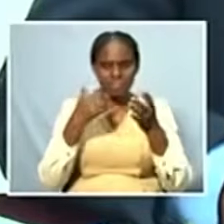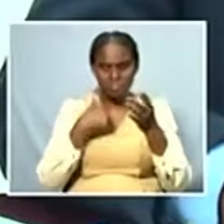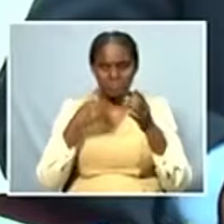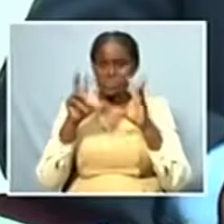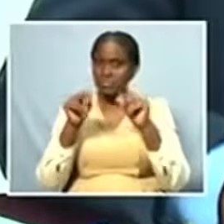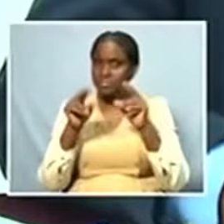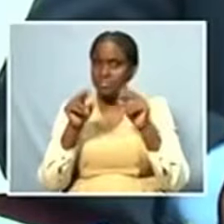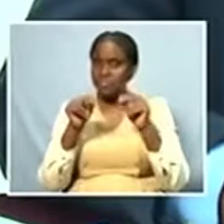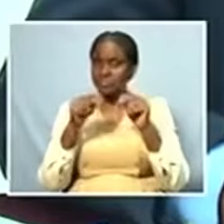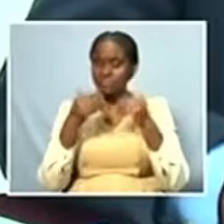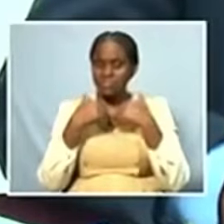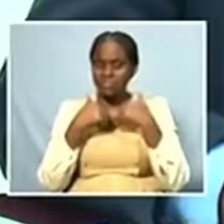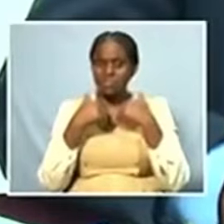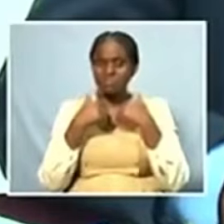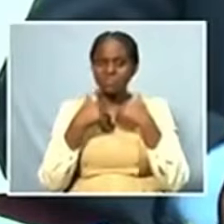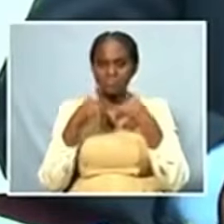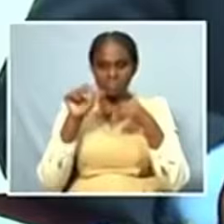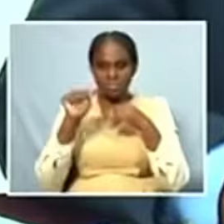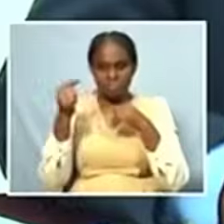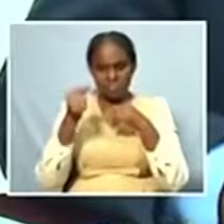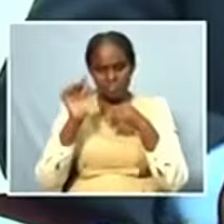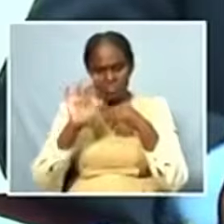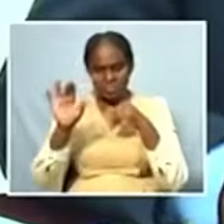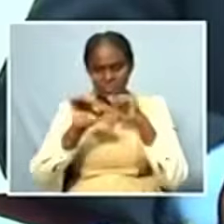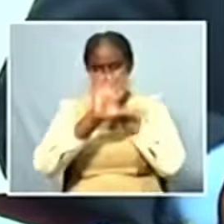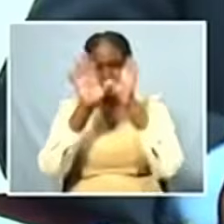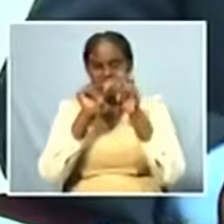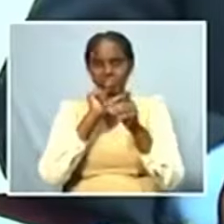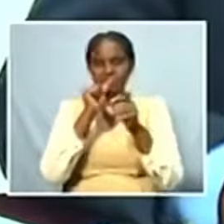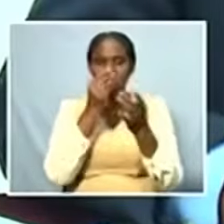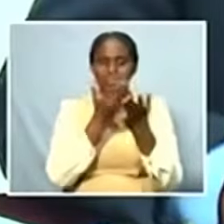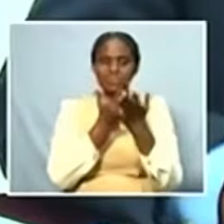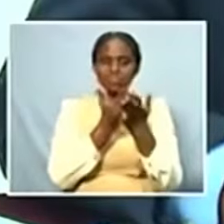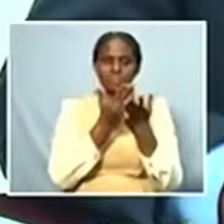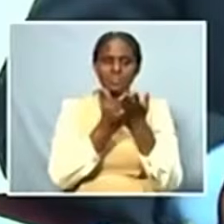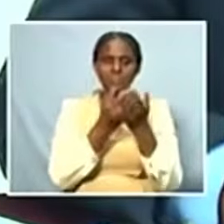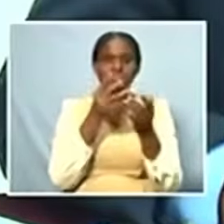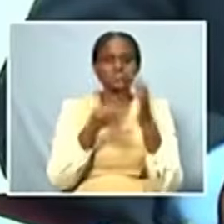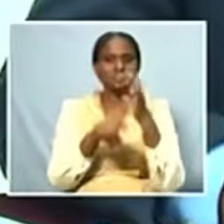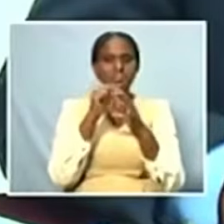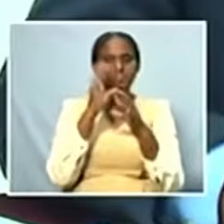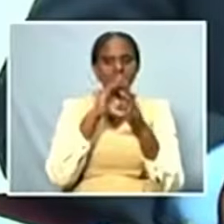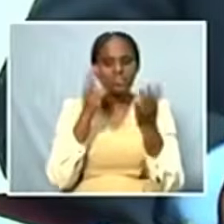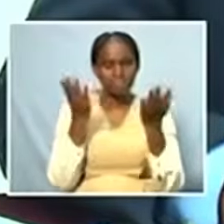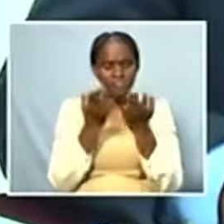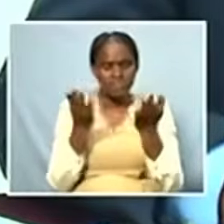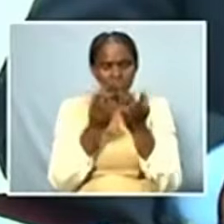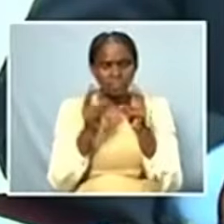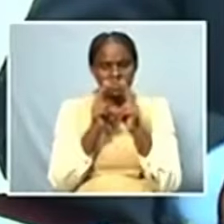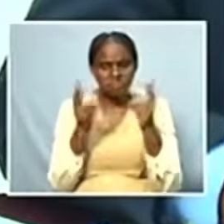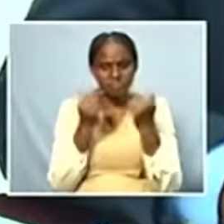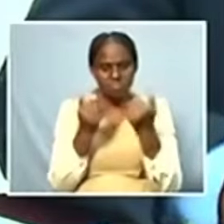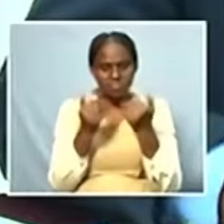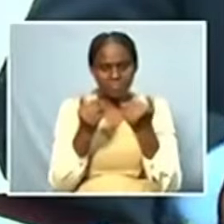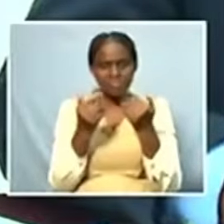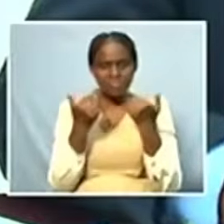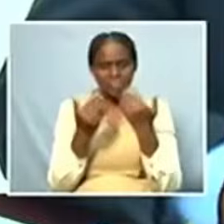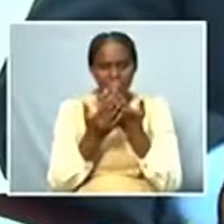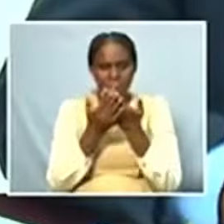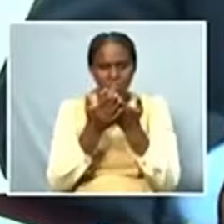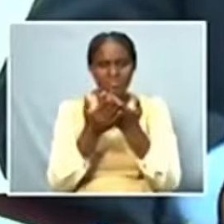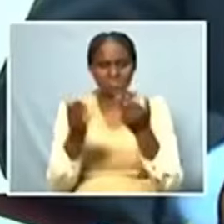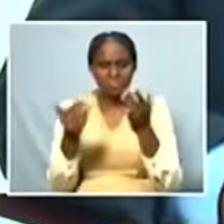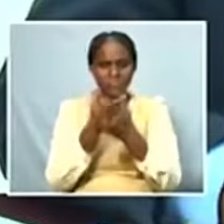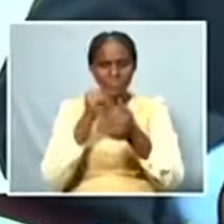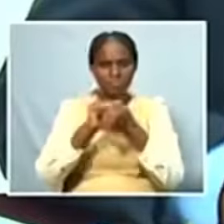no. The ages clearance was not found. So it presents a new